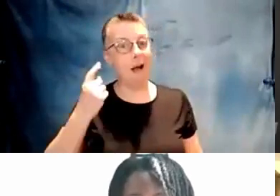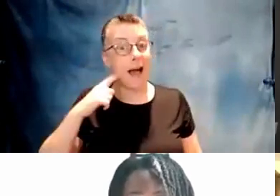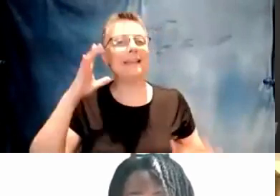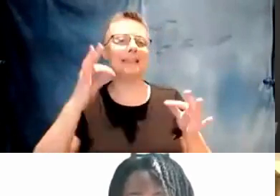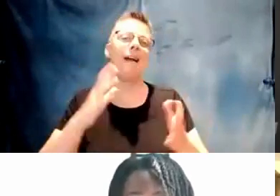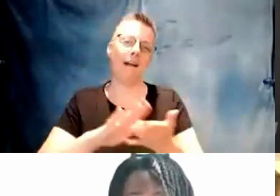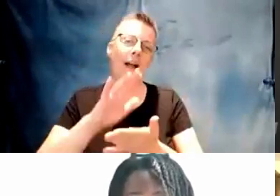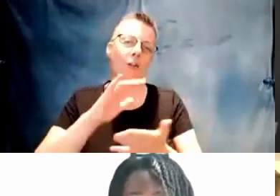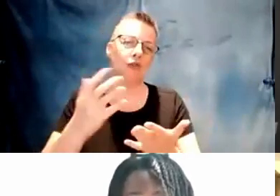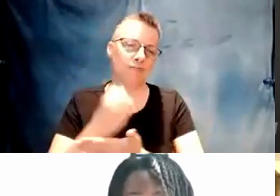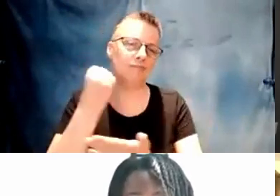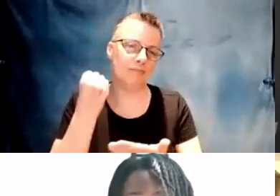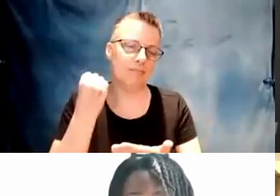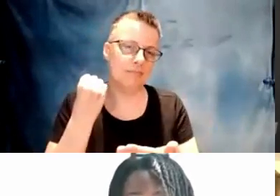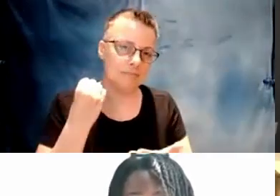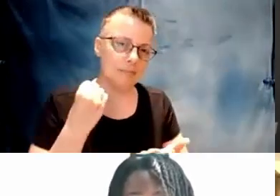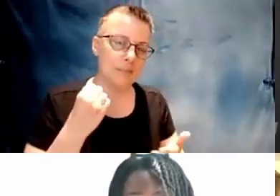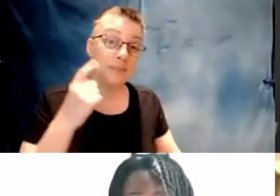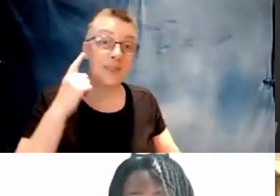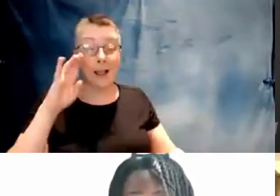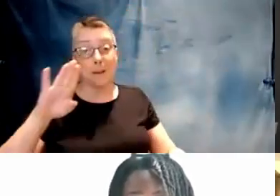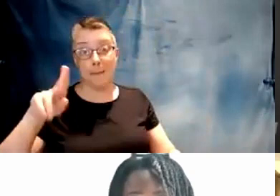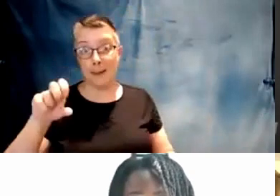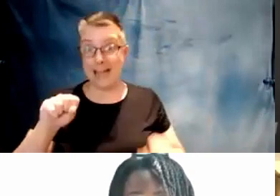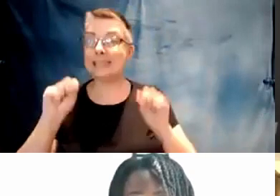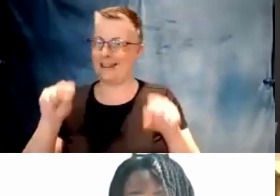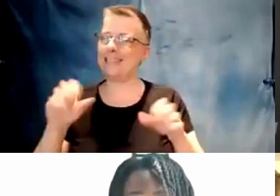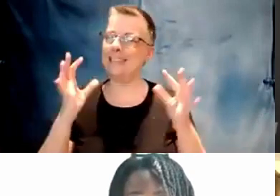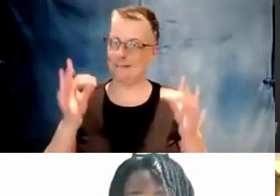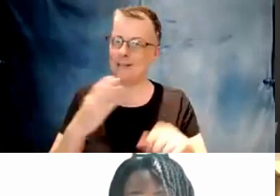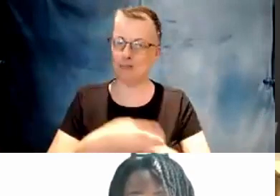college. And I think BPS could definitely improve on